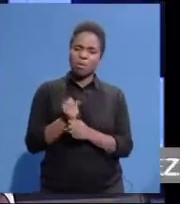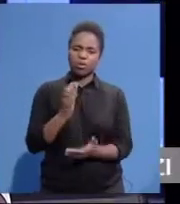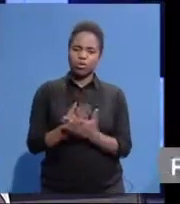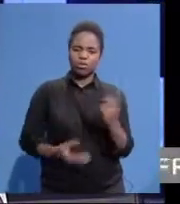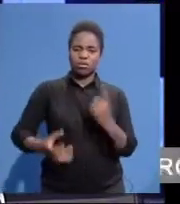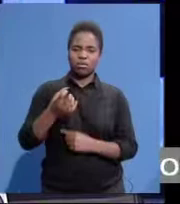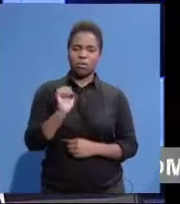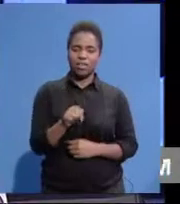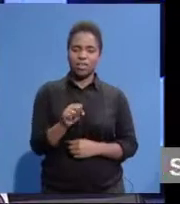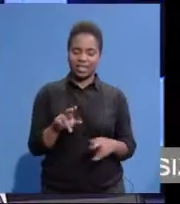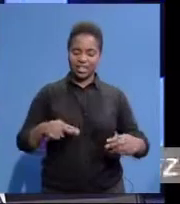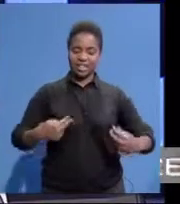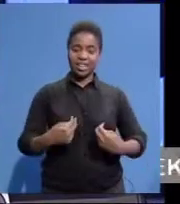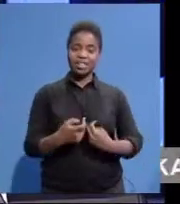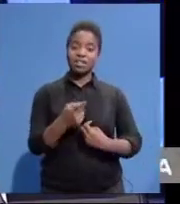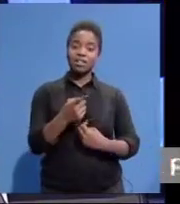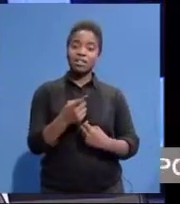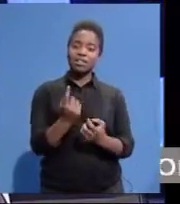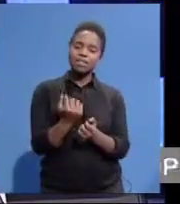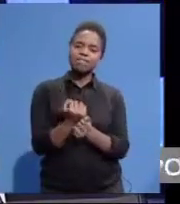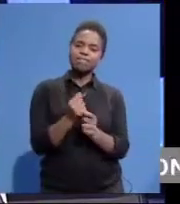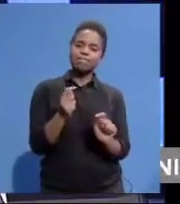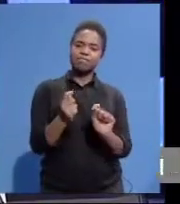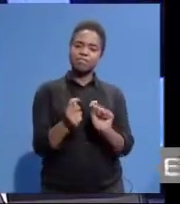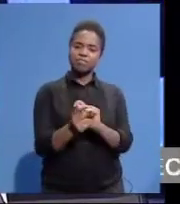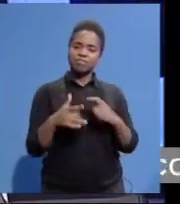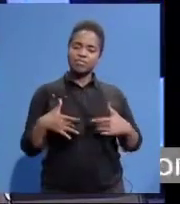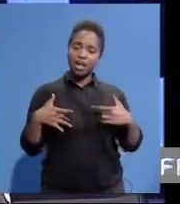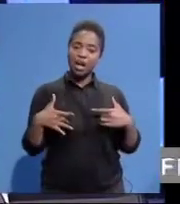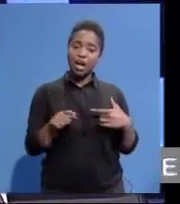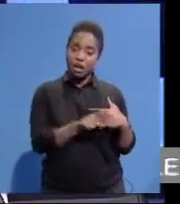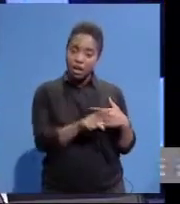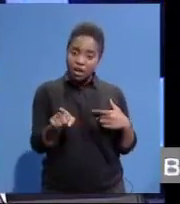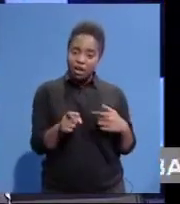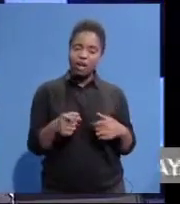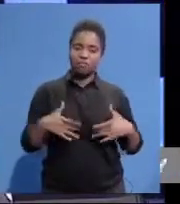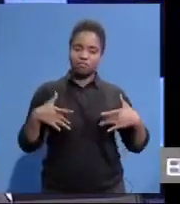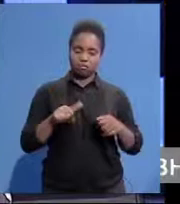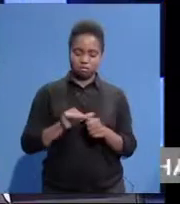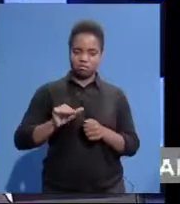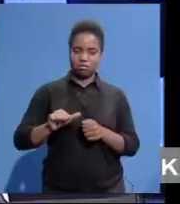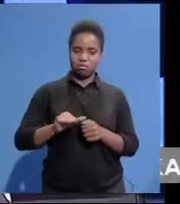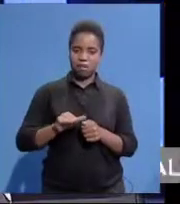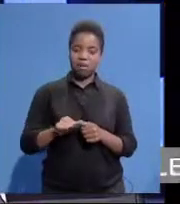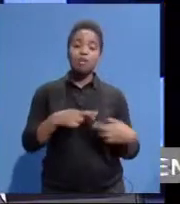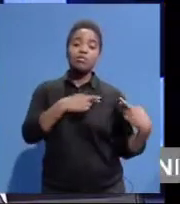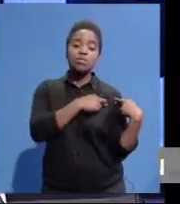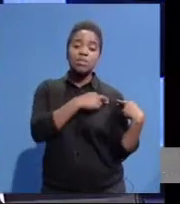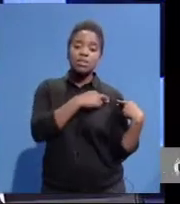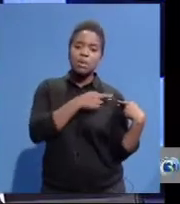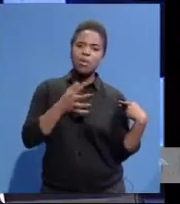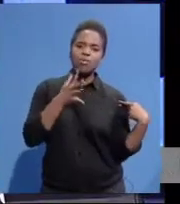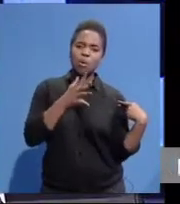that National Democratic Revolution, it means we need to make the lives of our people better. We need to share the wealth. We need to be responsible and build our